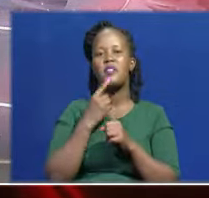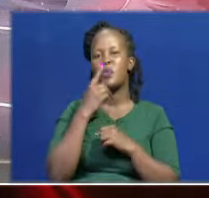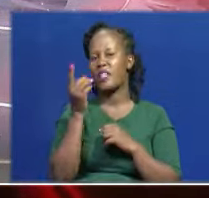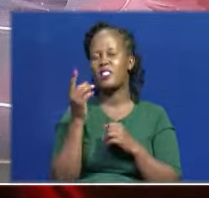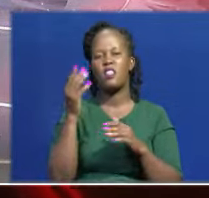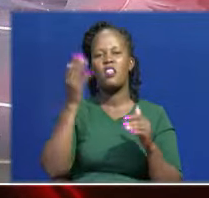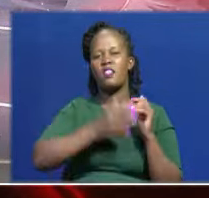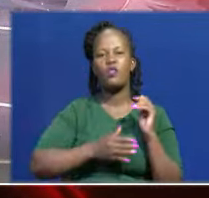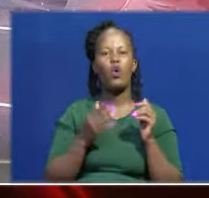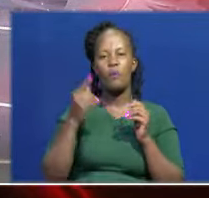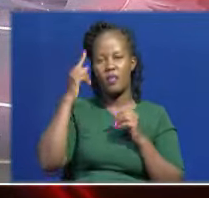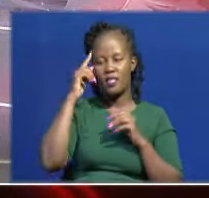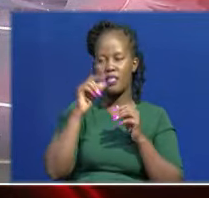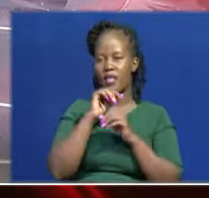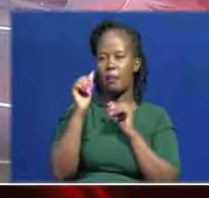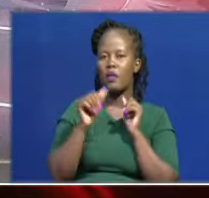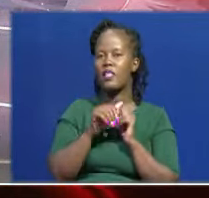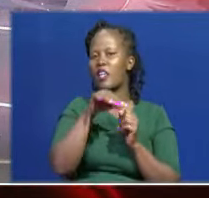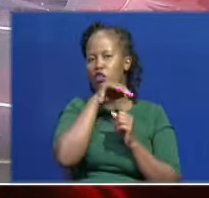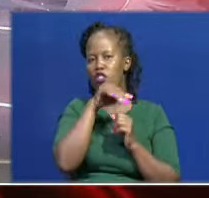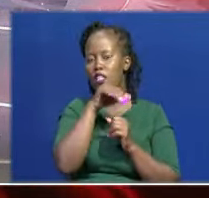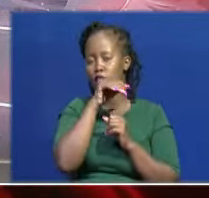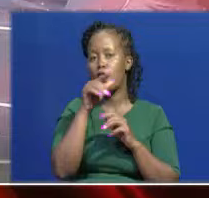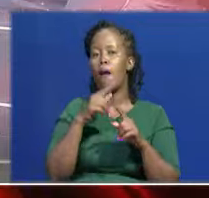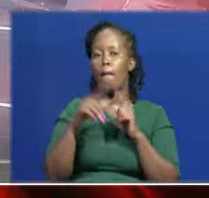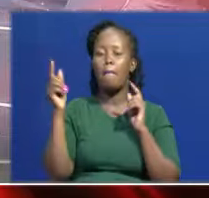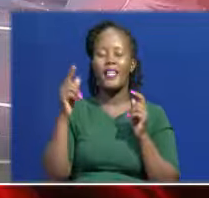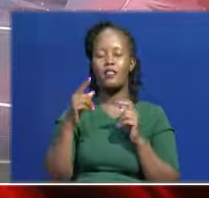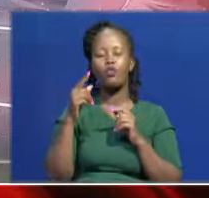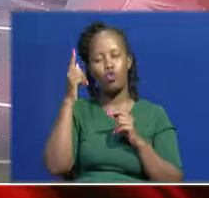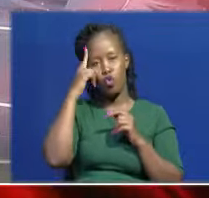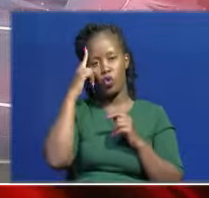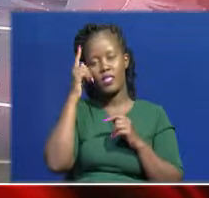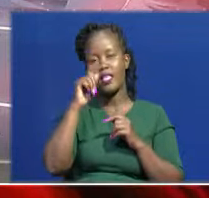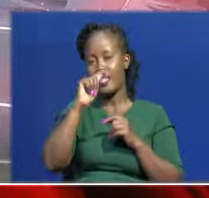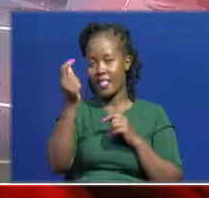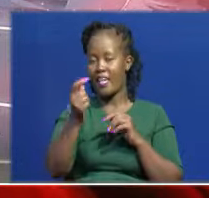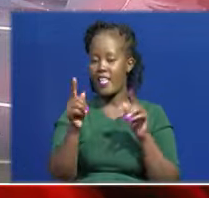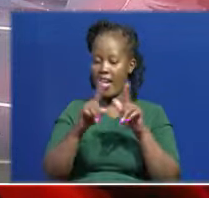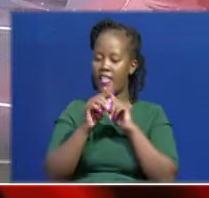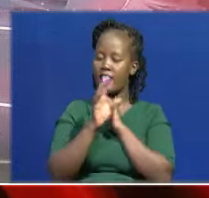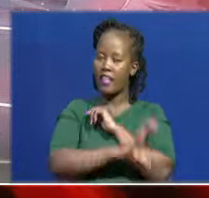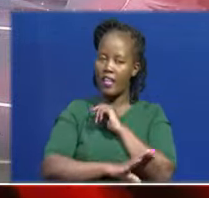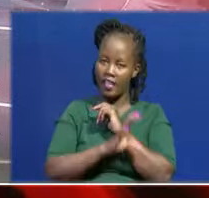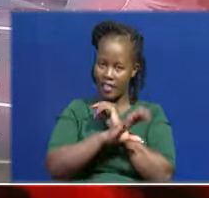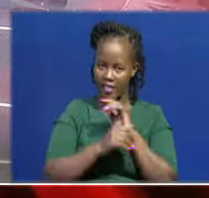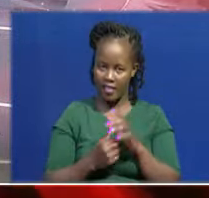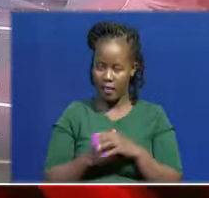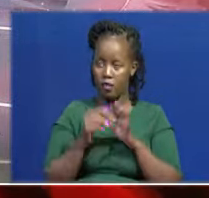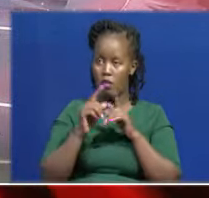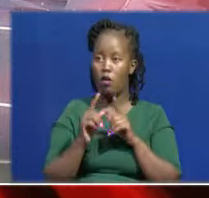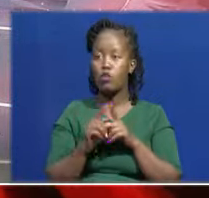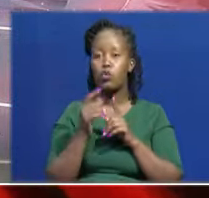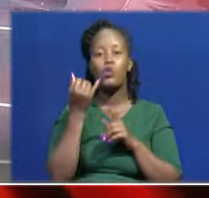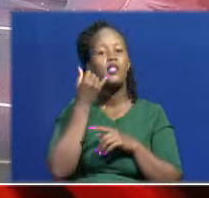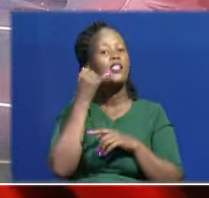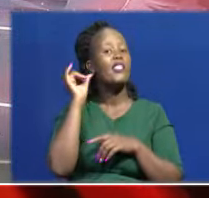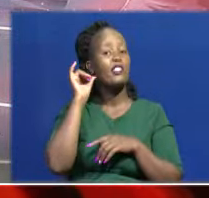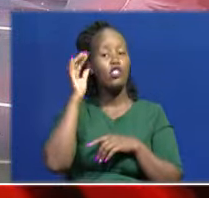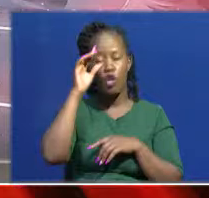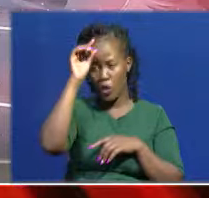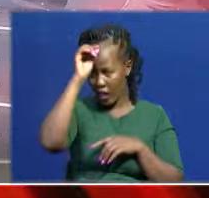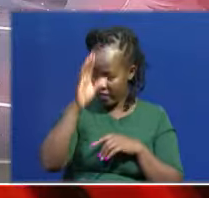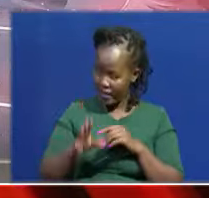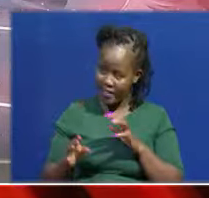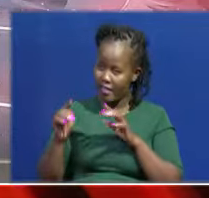issue, but recognized that Kenya is fronting a candidate to offer leadership. Meanwhile, Isiolo Governor Abdiguyo is